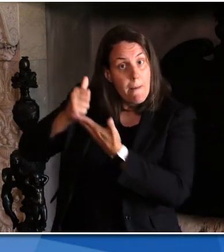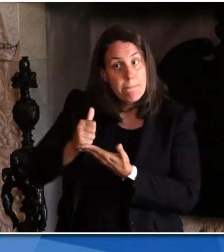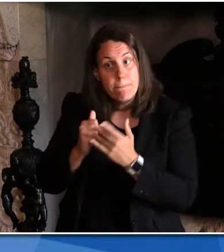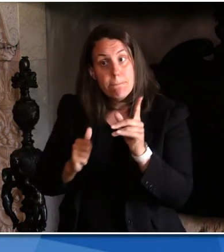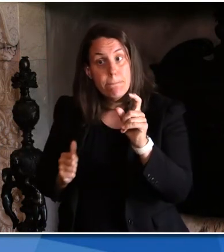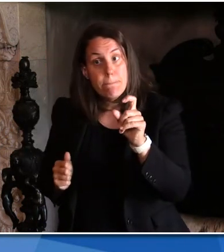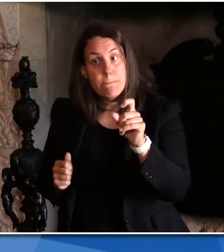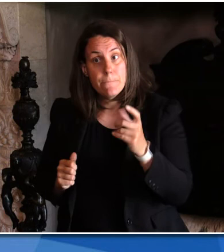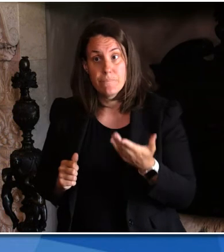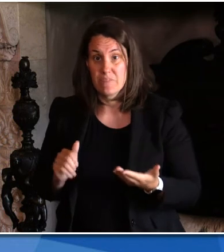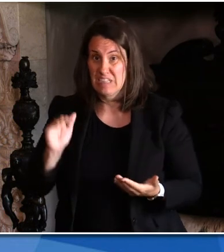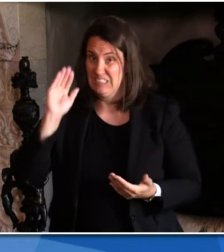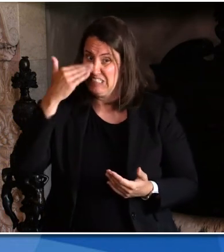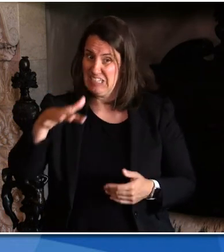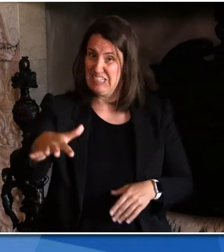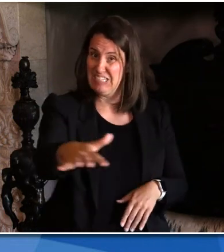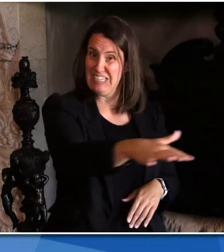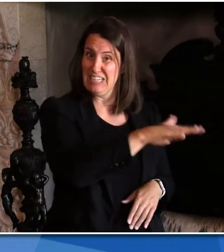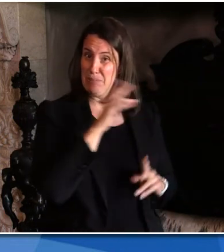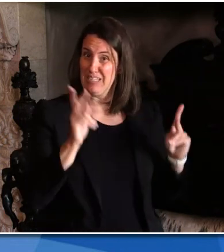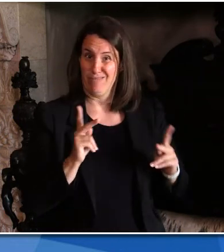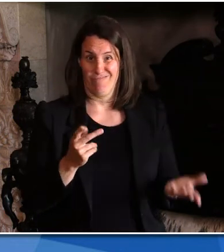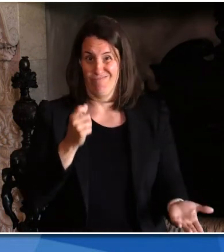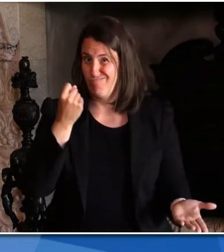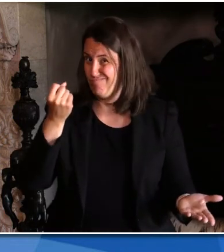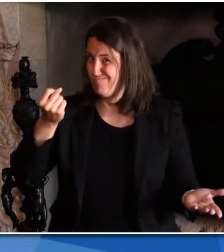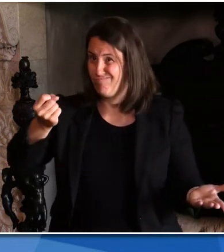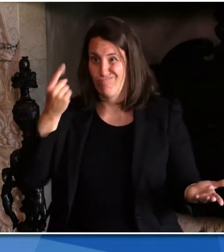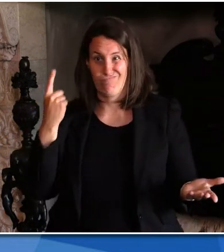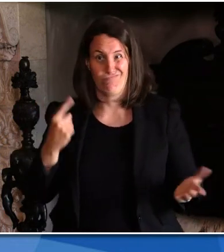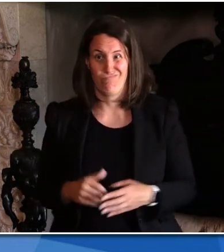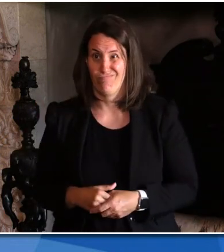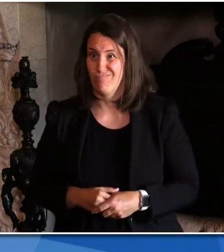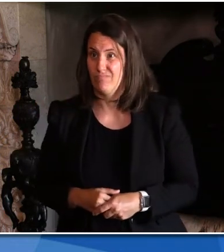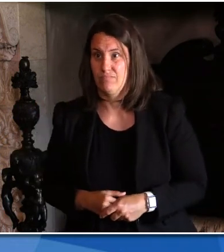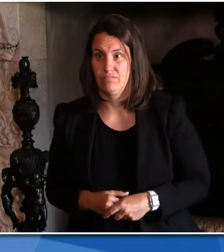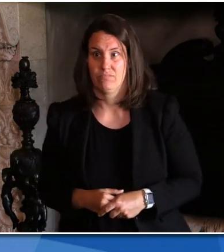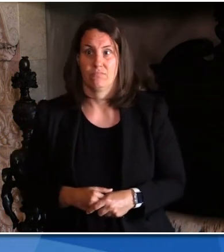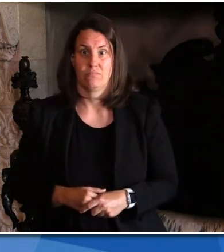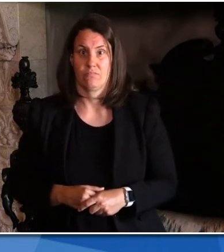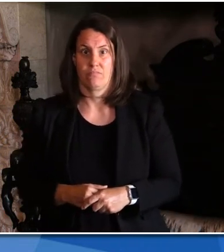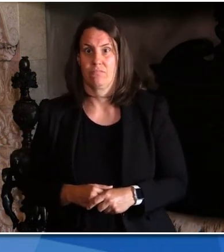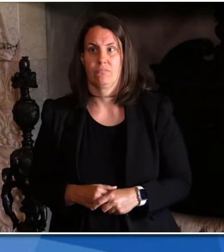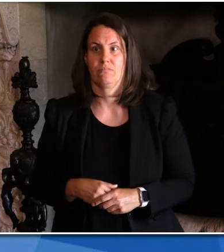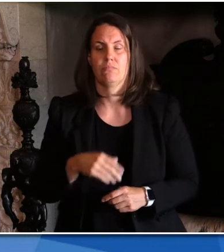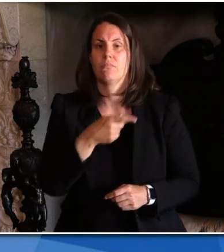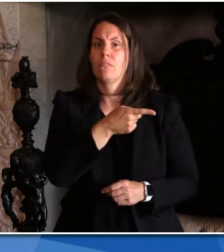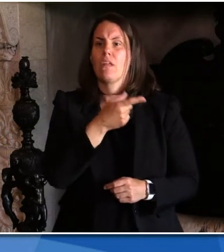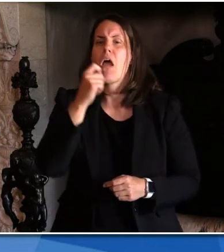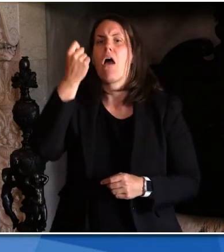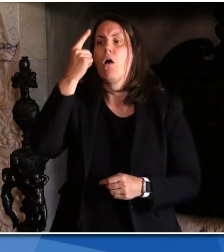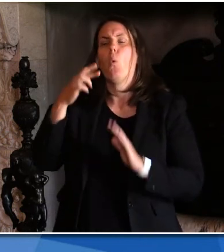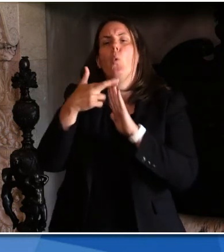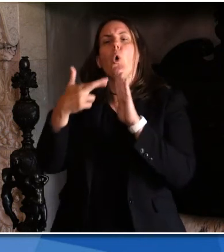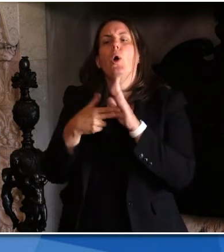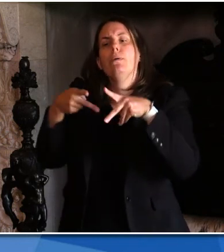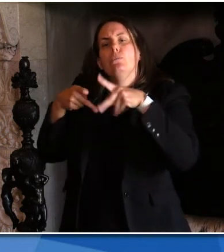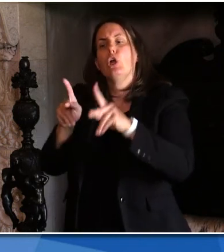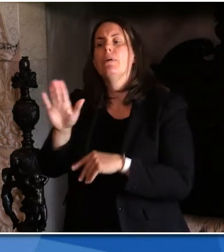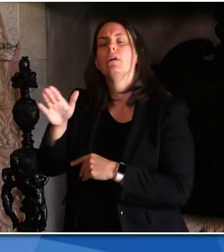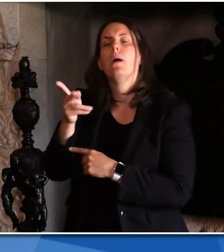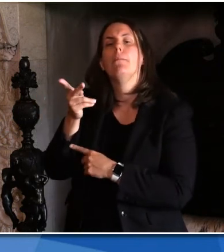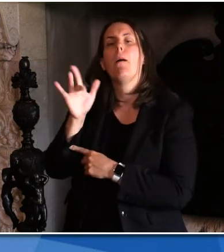understand what public health officers have the ability to do. Sure. Again,